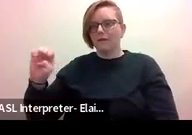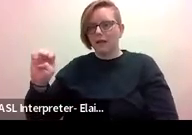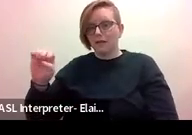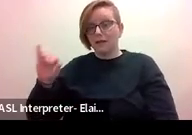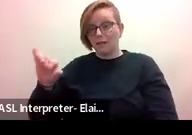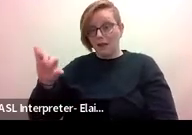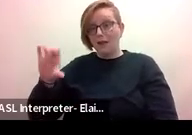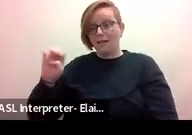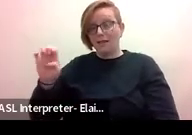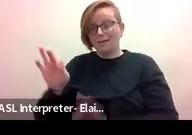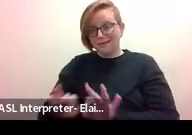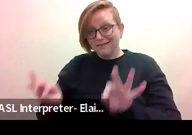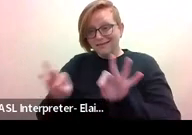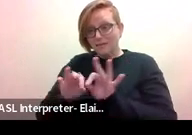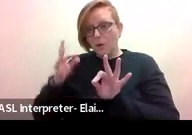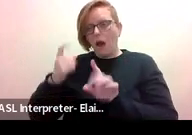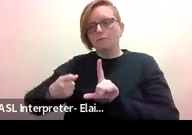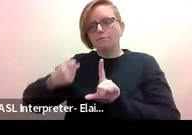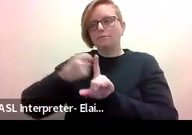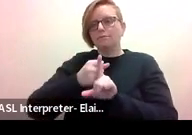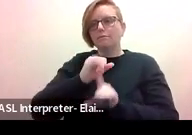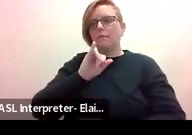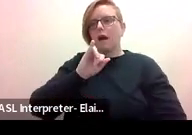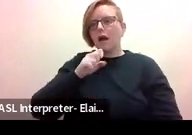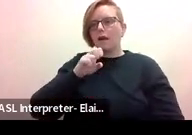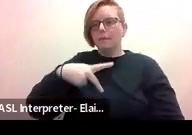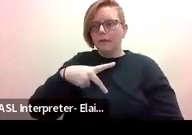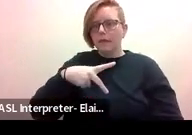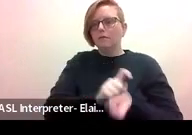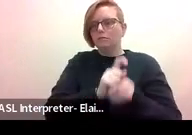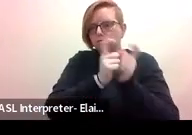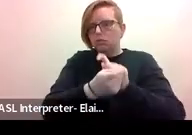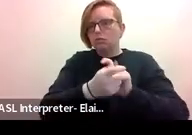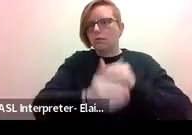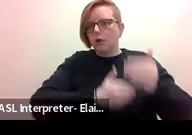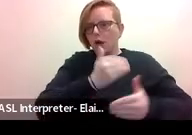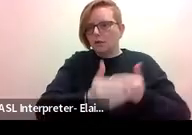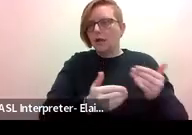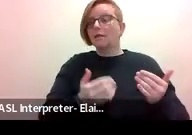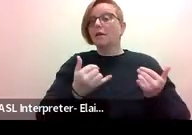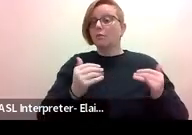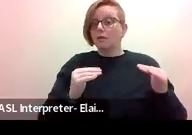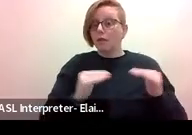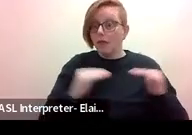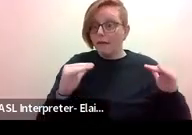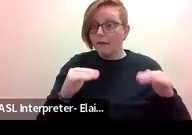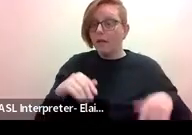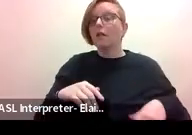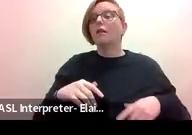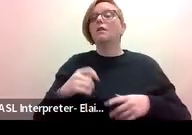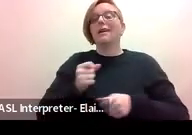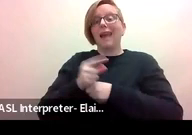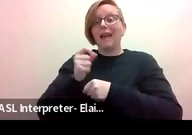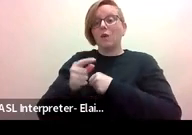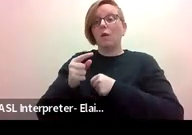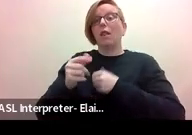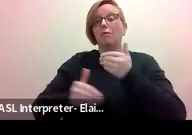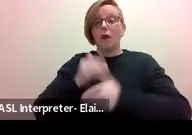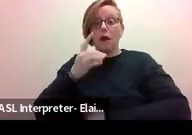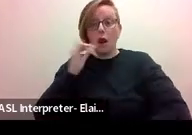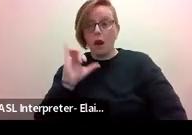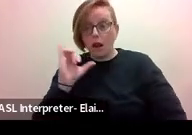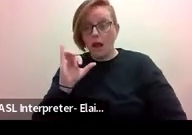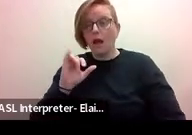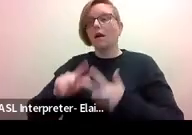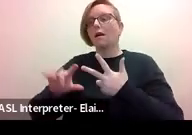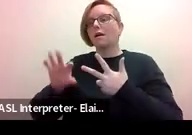impact on the IEP, how we develop and think about the IEP, specifically present level and annual progress, as well as FAPE